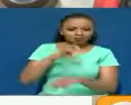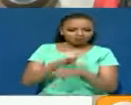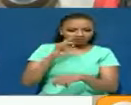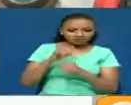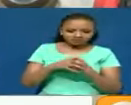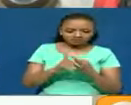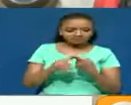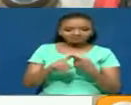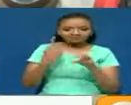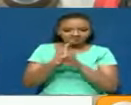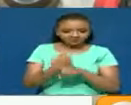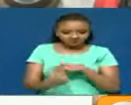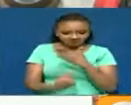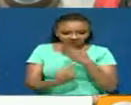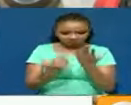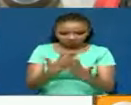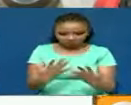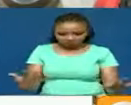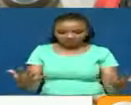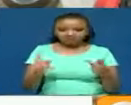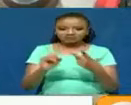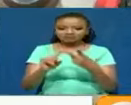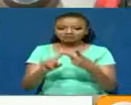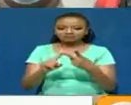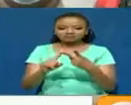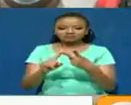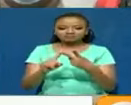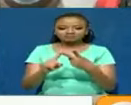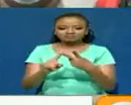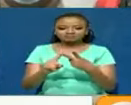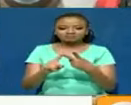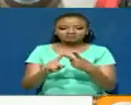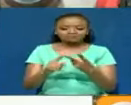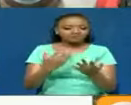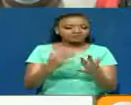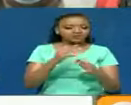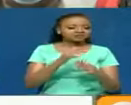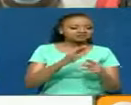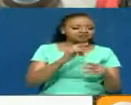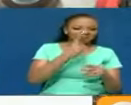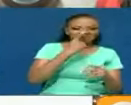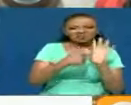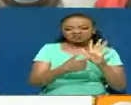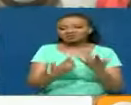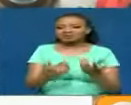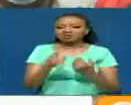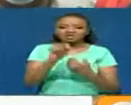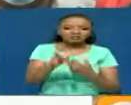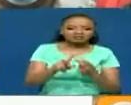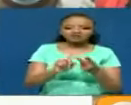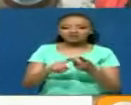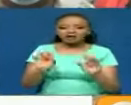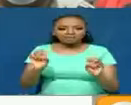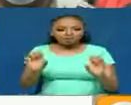the assorted electronics. We've recovered the house of guns, home theater, the TVs,